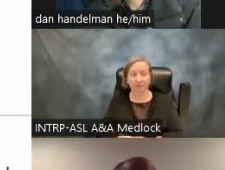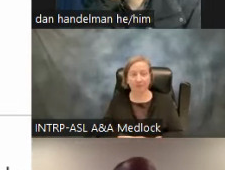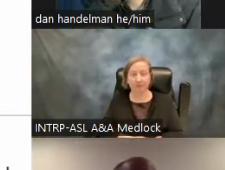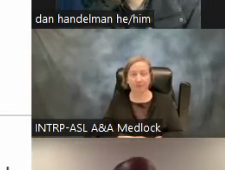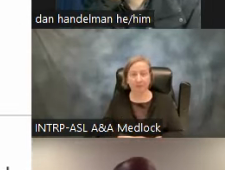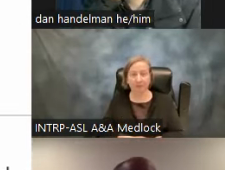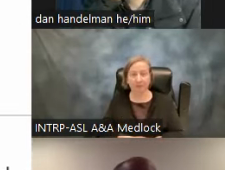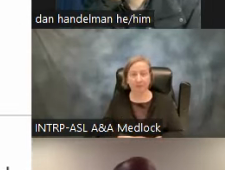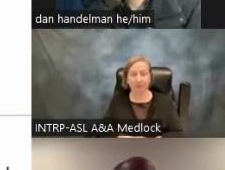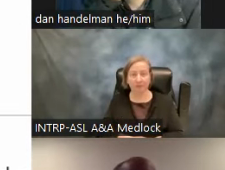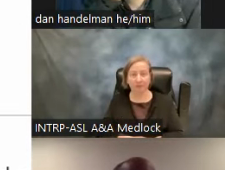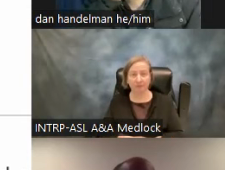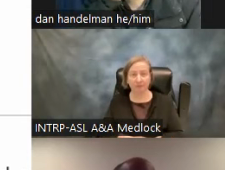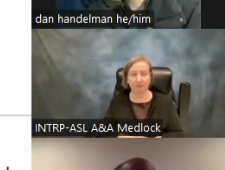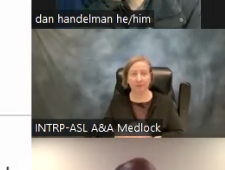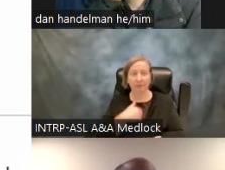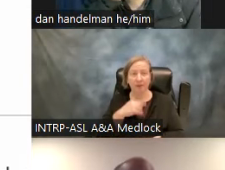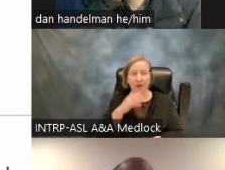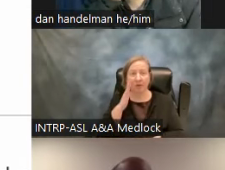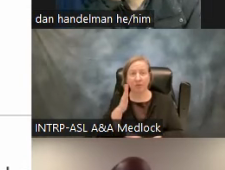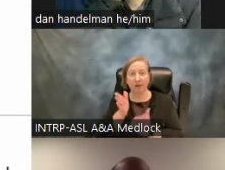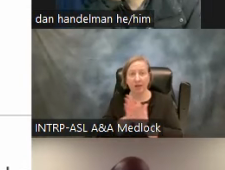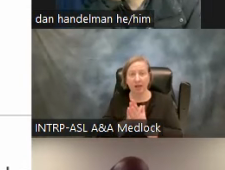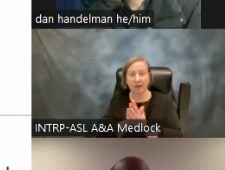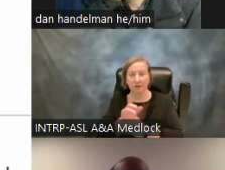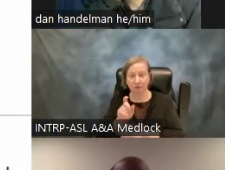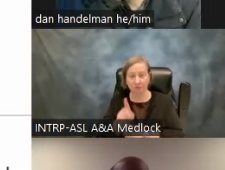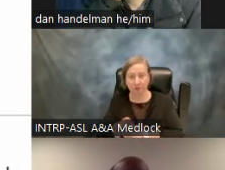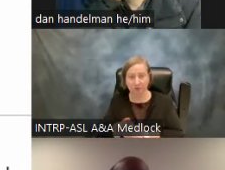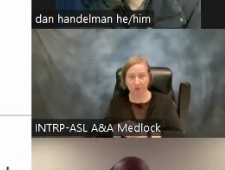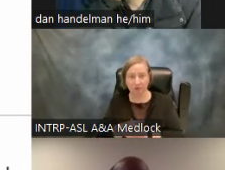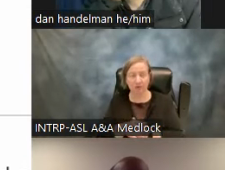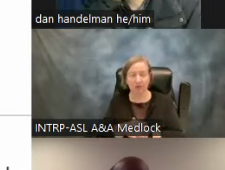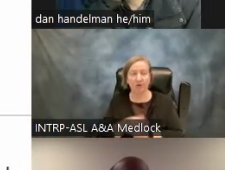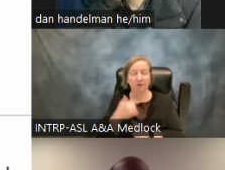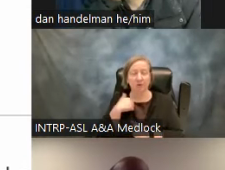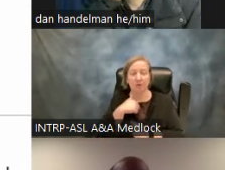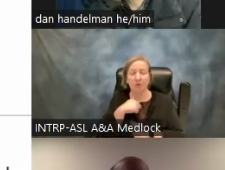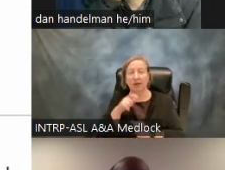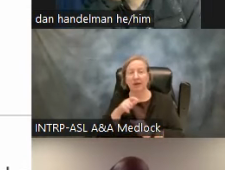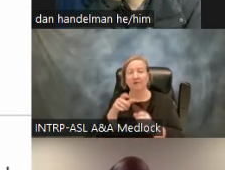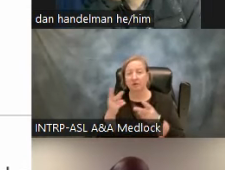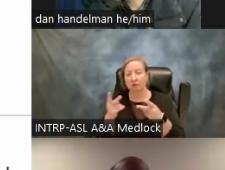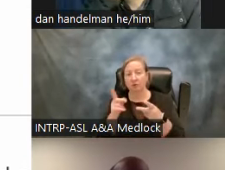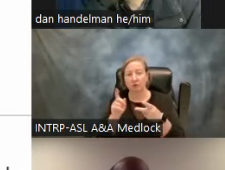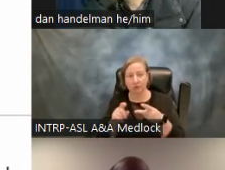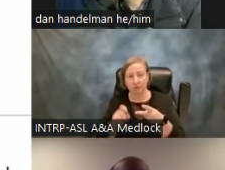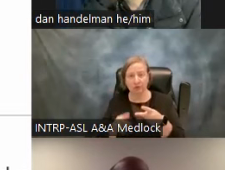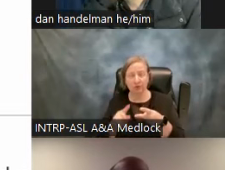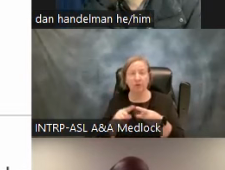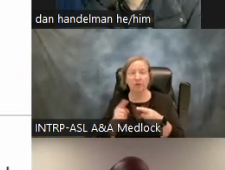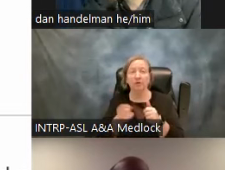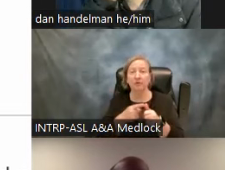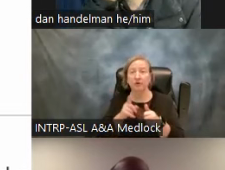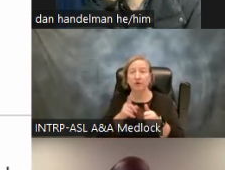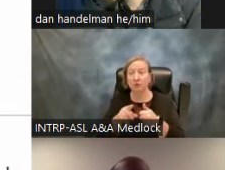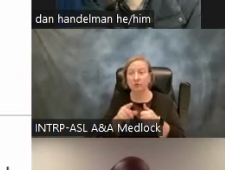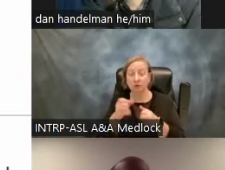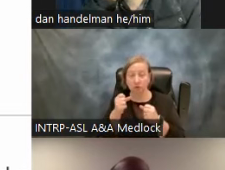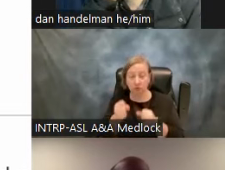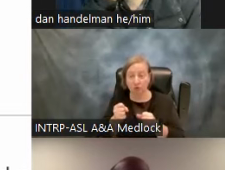I'm gonna ask the question then when we take, okay, we have to do 2 questions. The first question, is there a